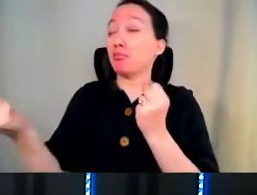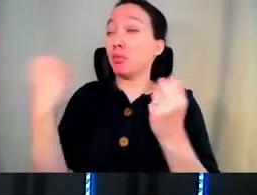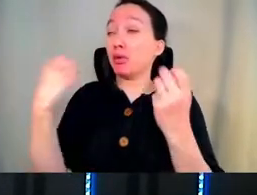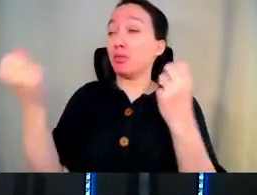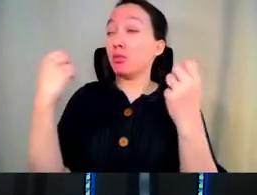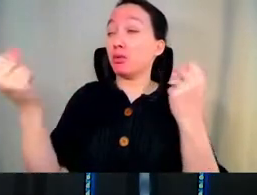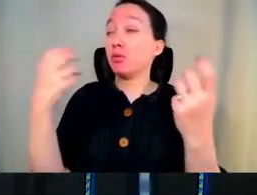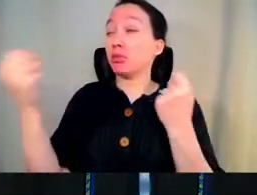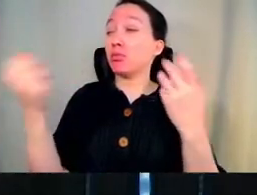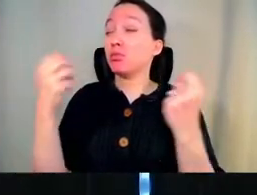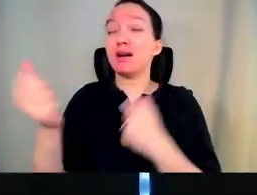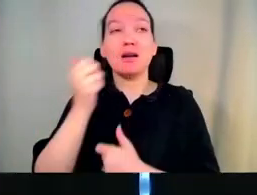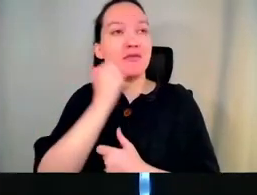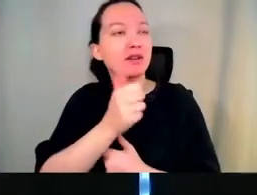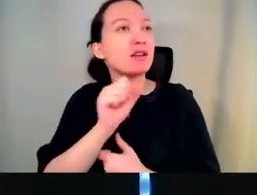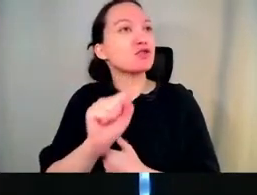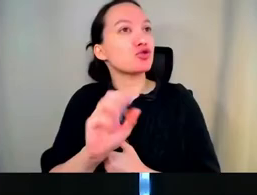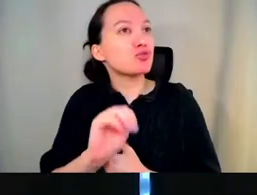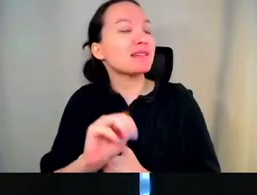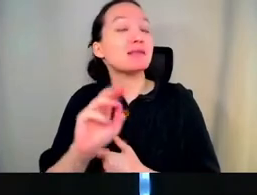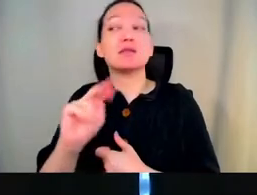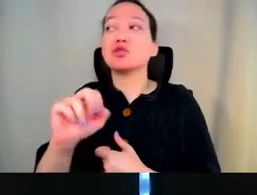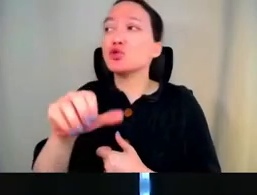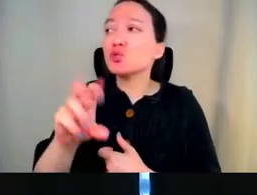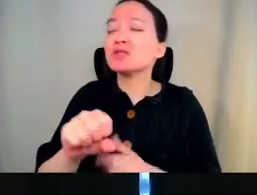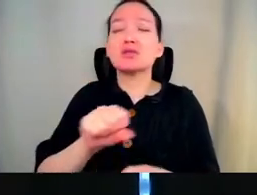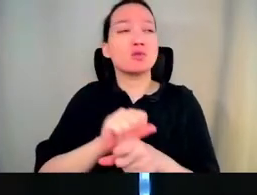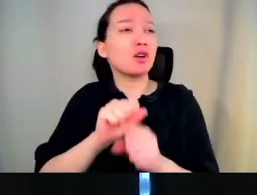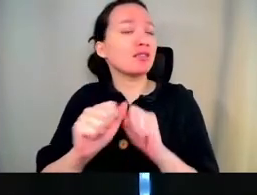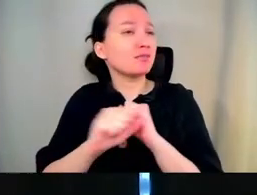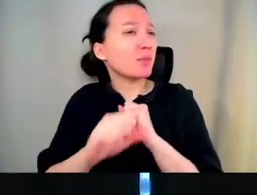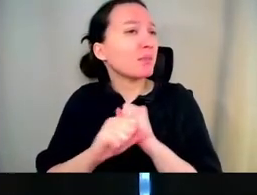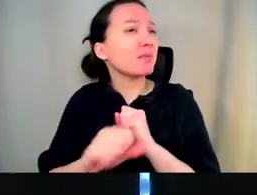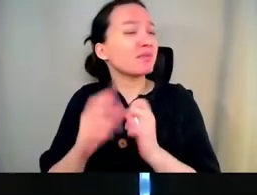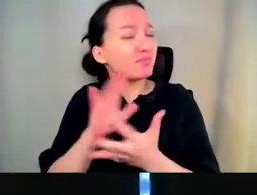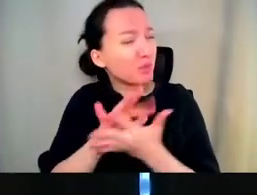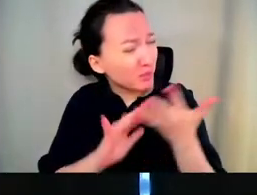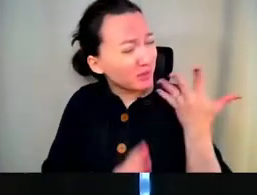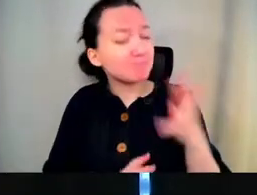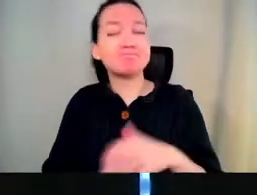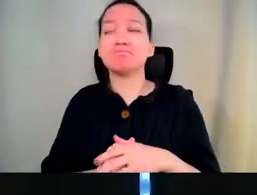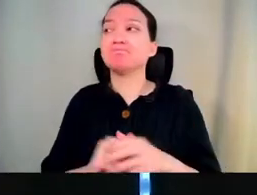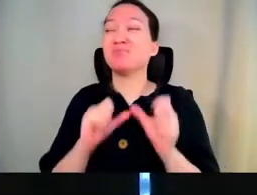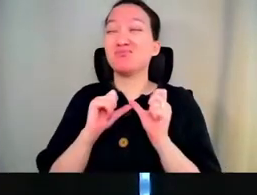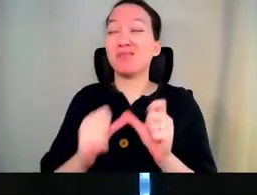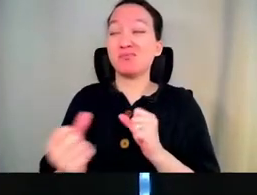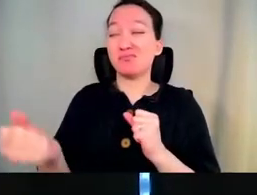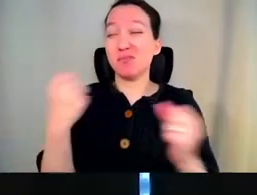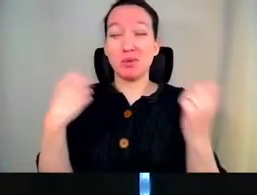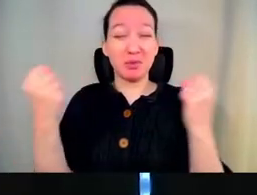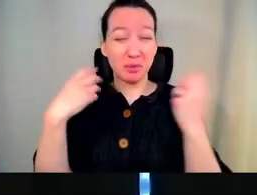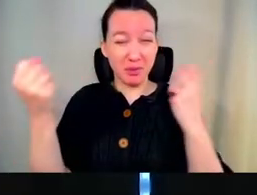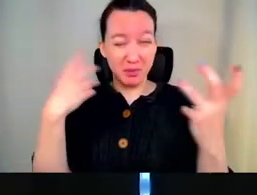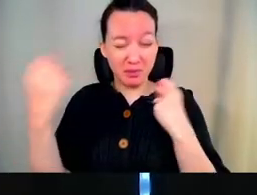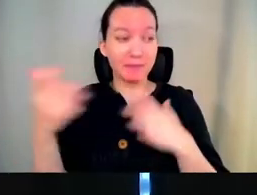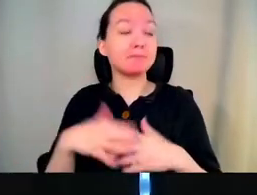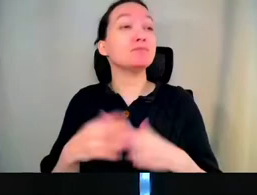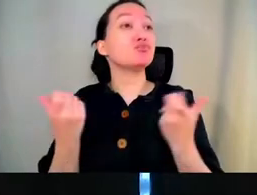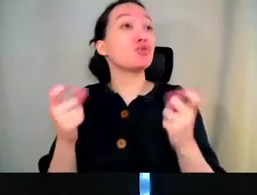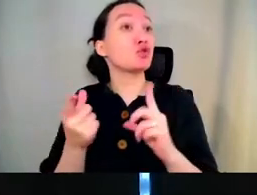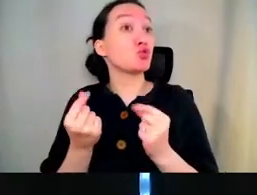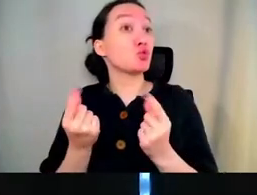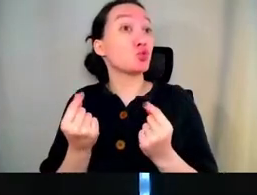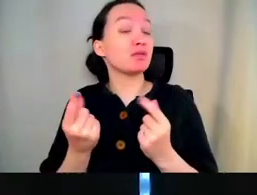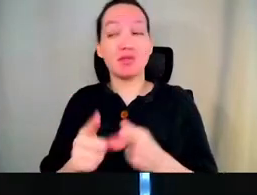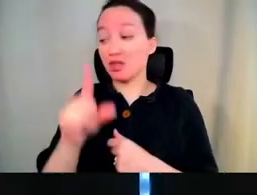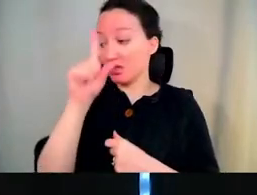to us every single day. Social media, news, work, advertisements, everything. Constantly bombarding us. And what those things are trying to do is tell you what